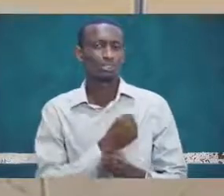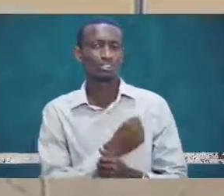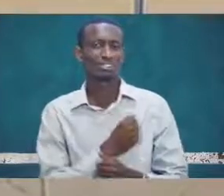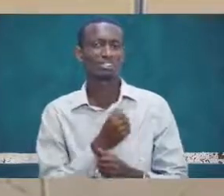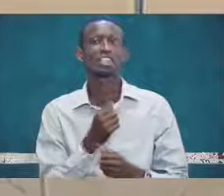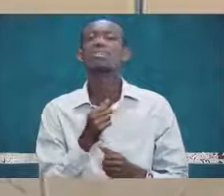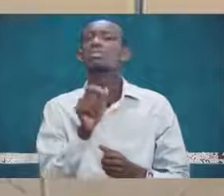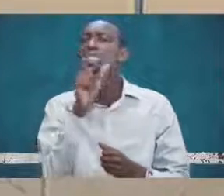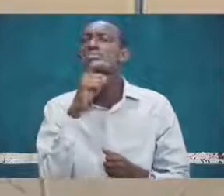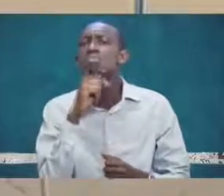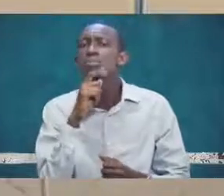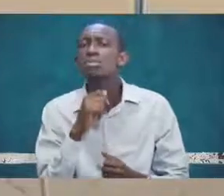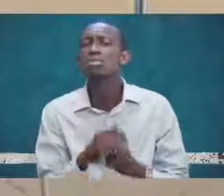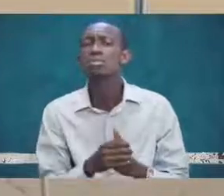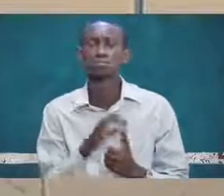27,000